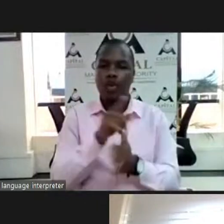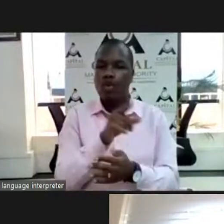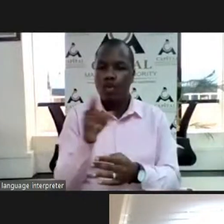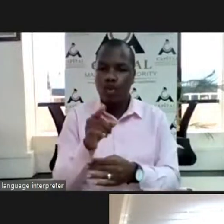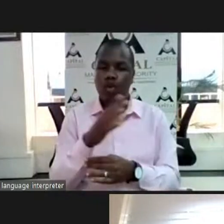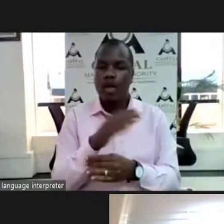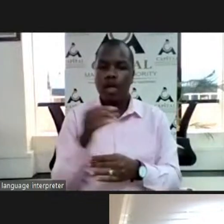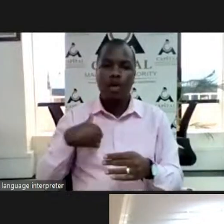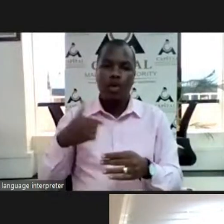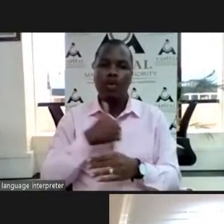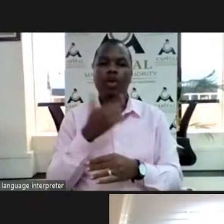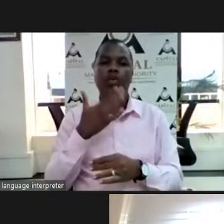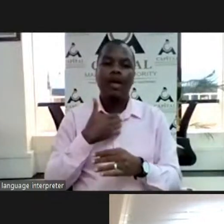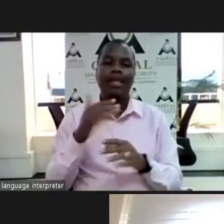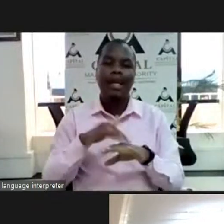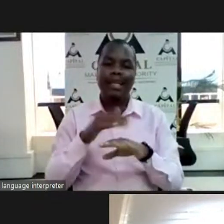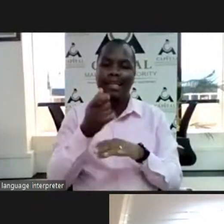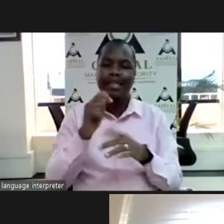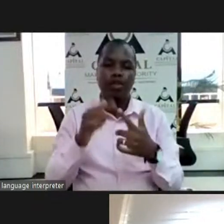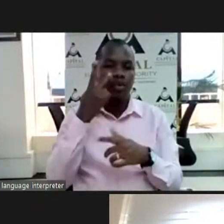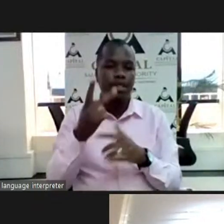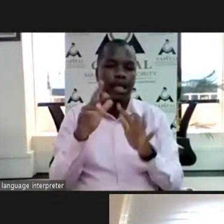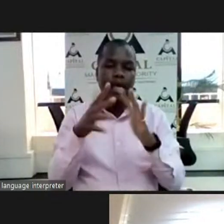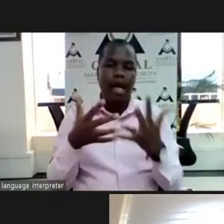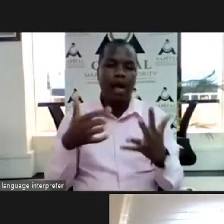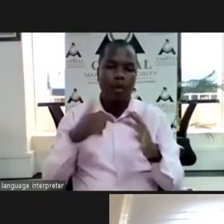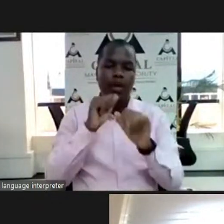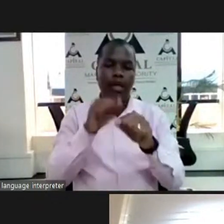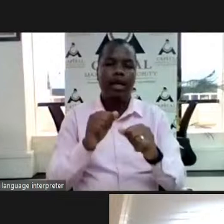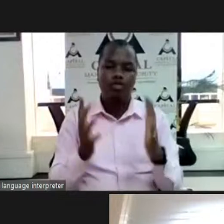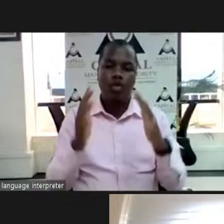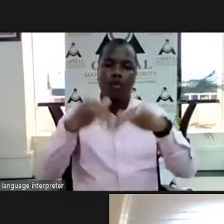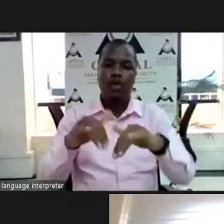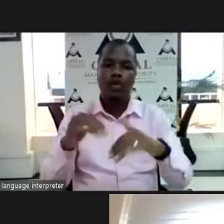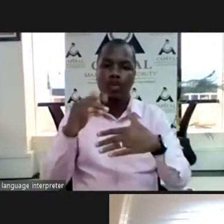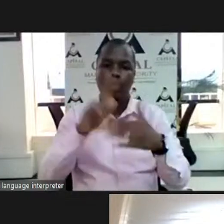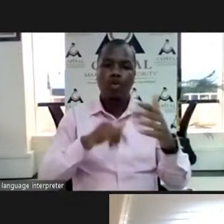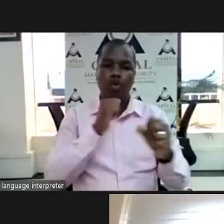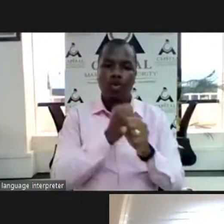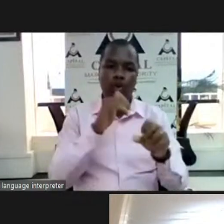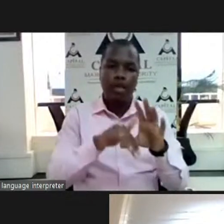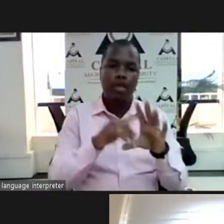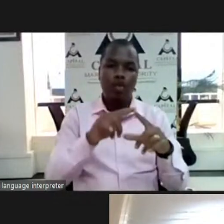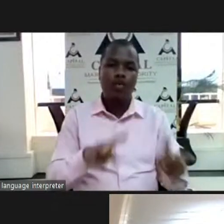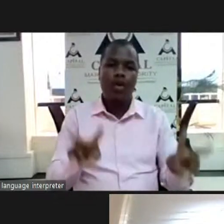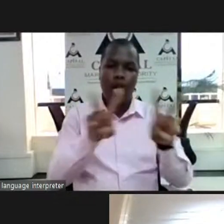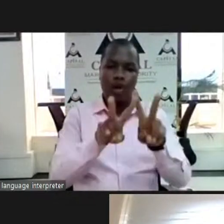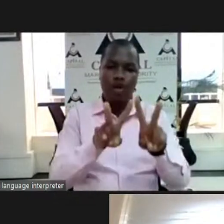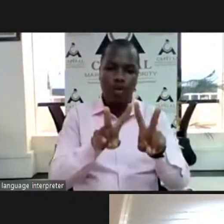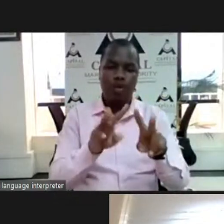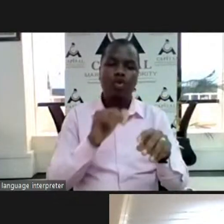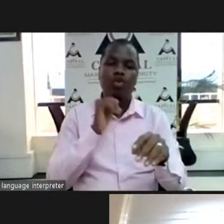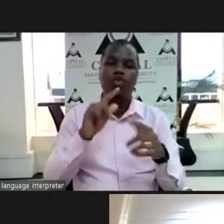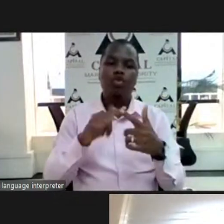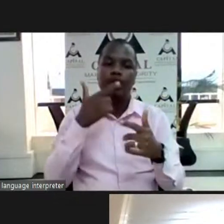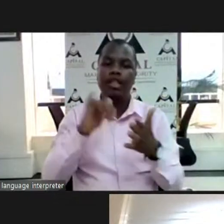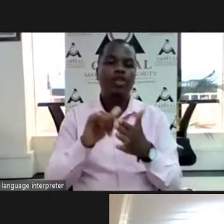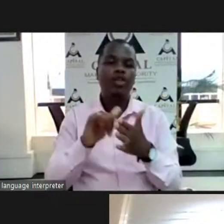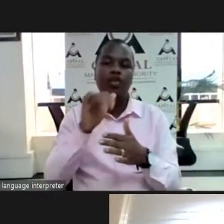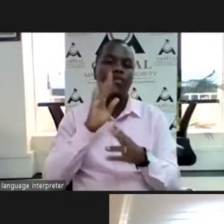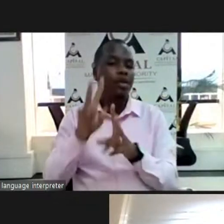And we want at least to see how we convert what you are doing into value. Not to say you haven't